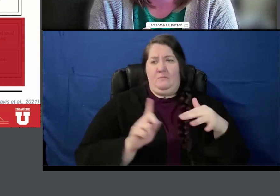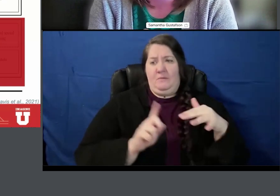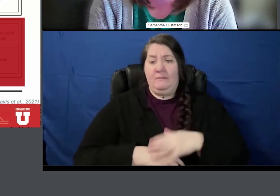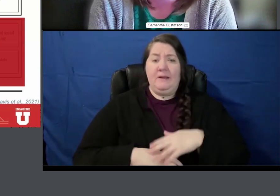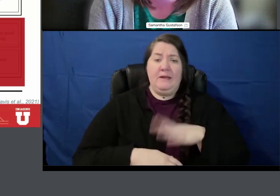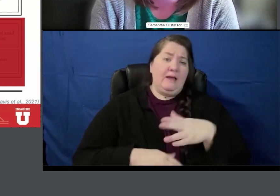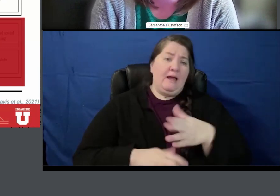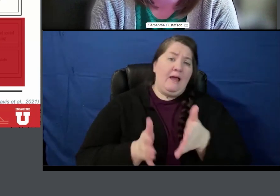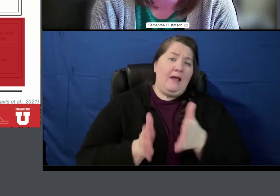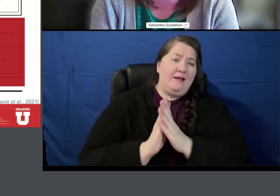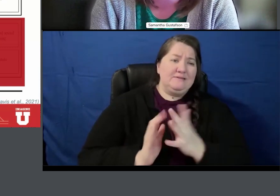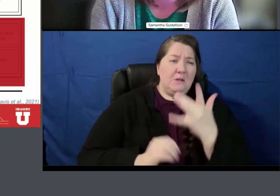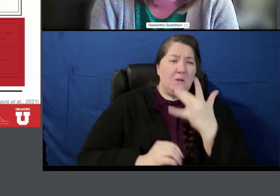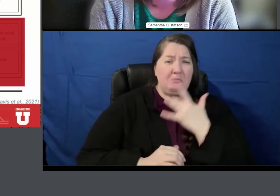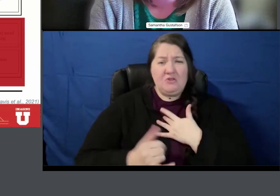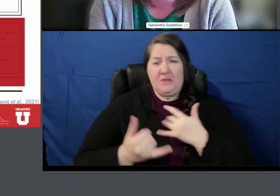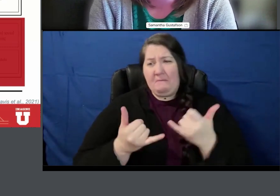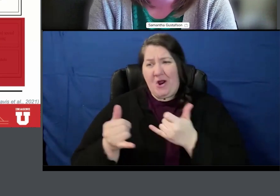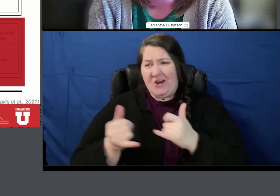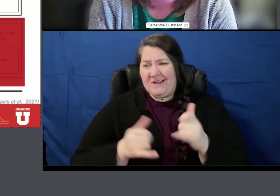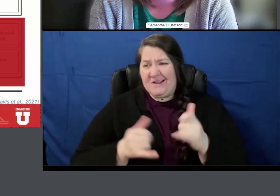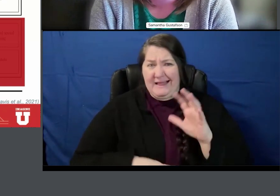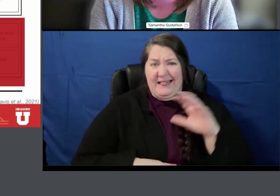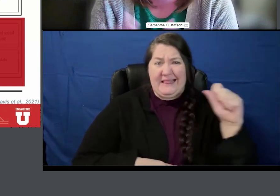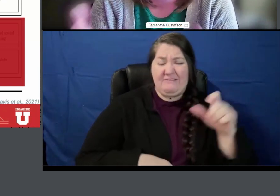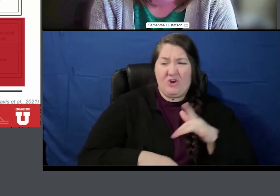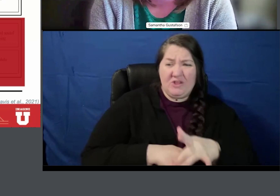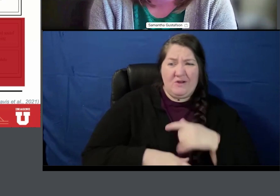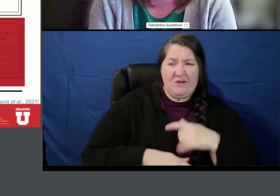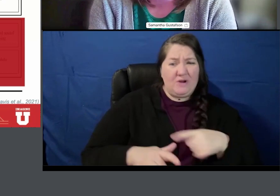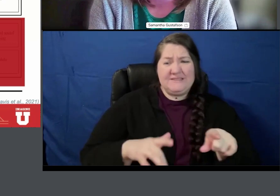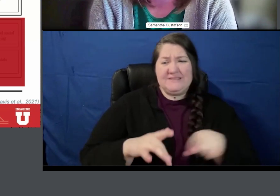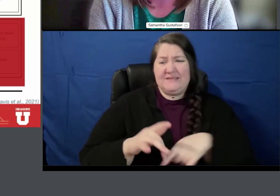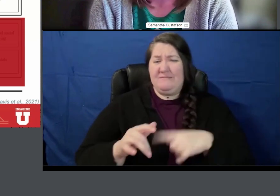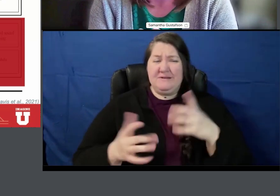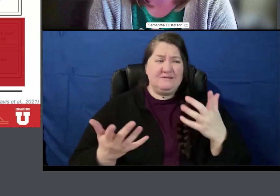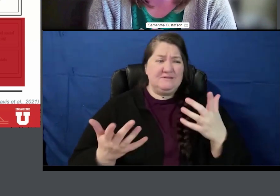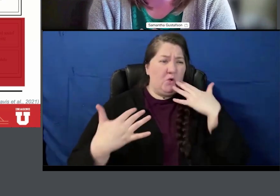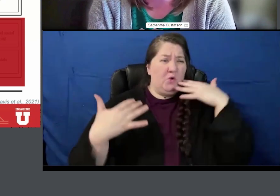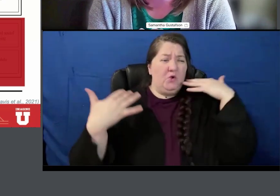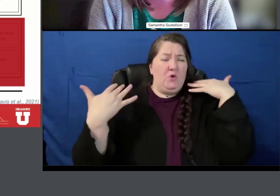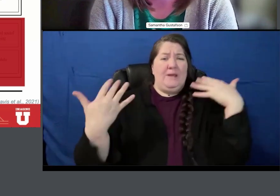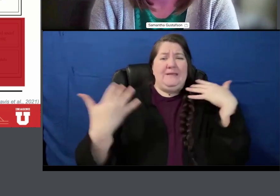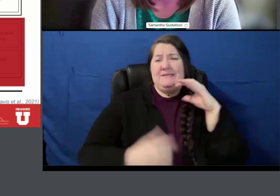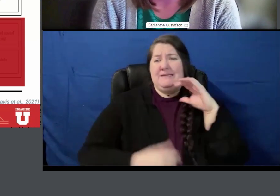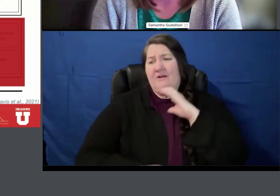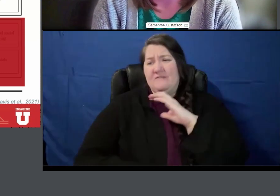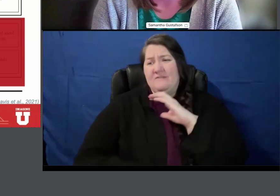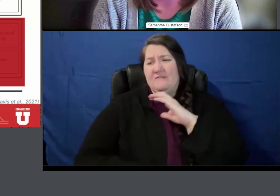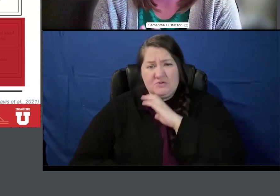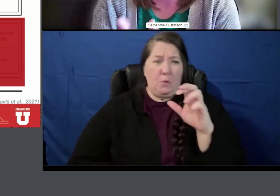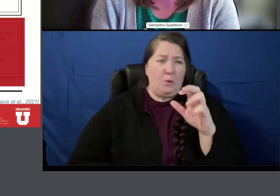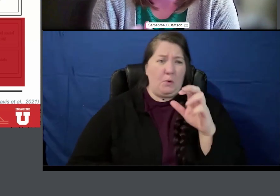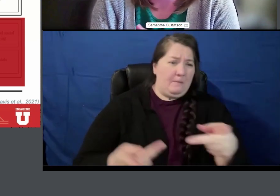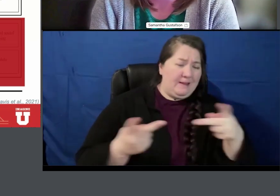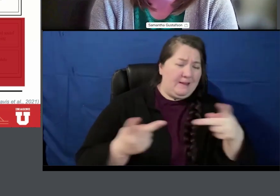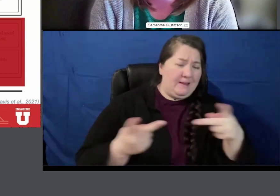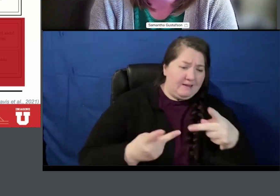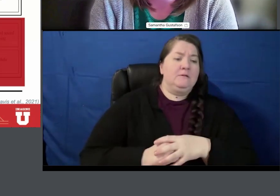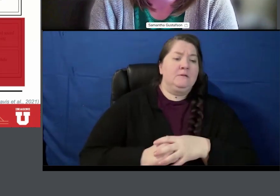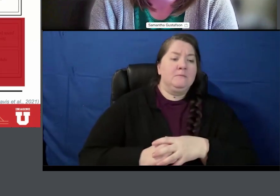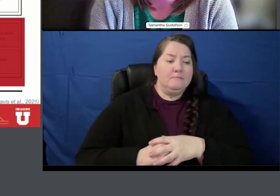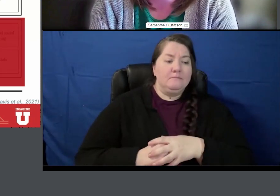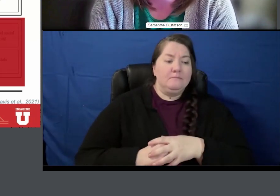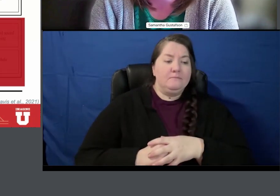to leave the birthday party early or skip it entirely because it was at a really noisy cafeteria. And then, of course, our